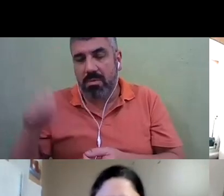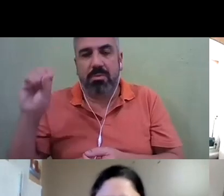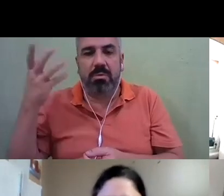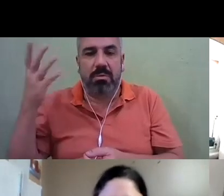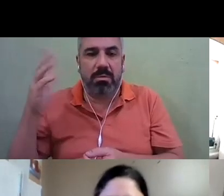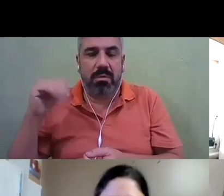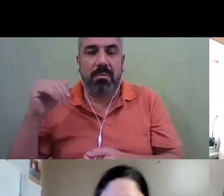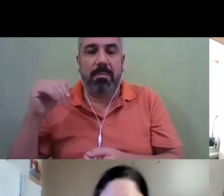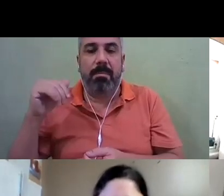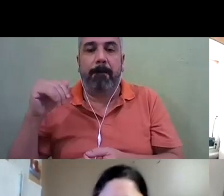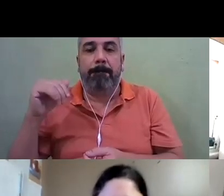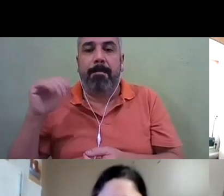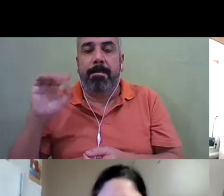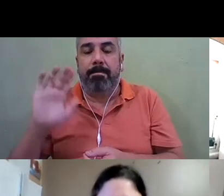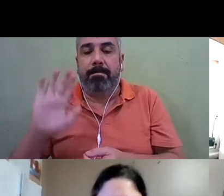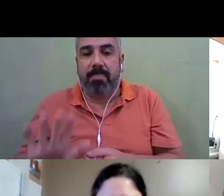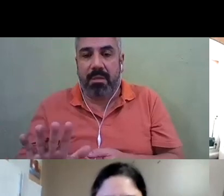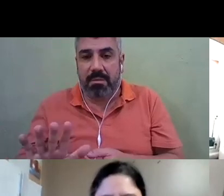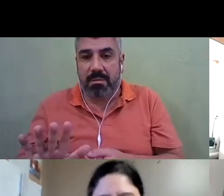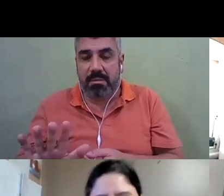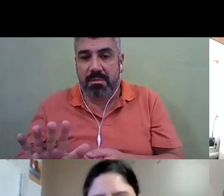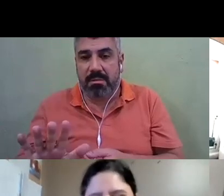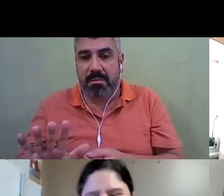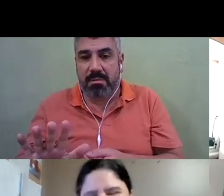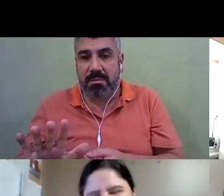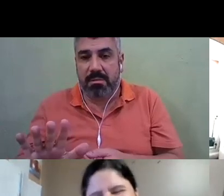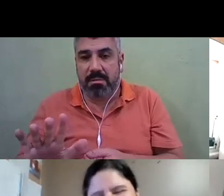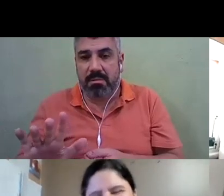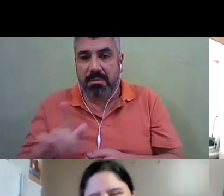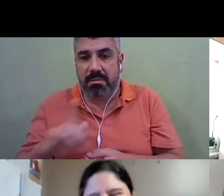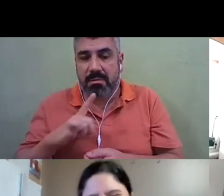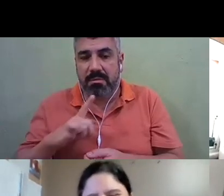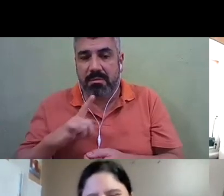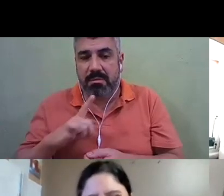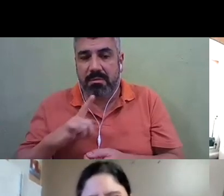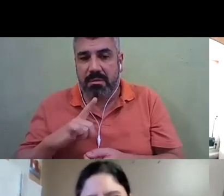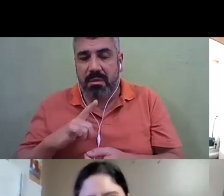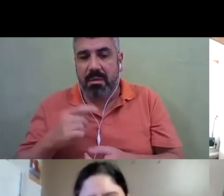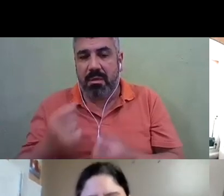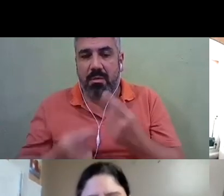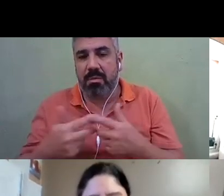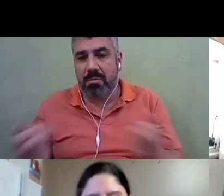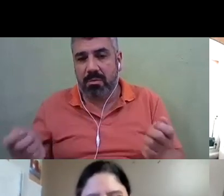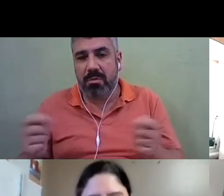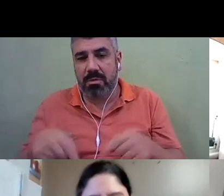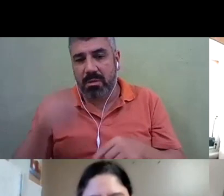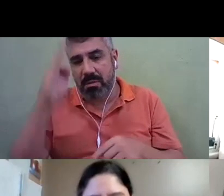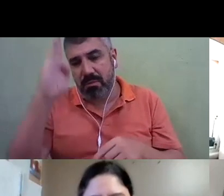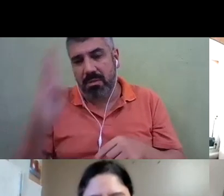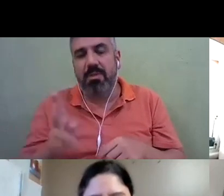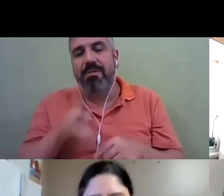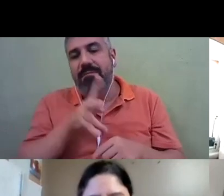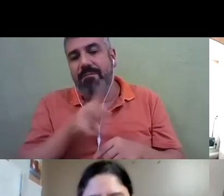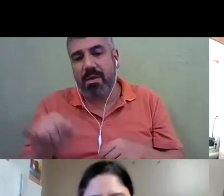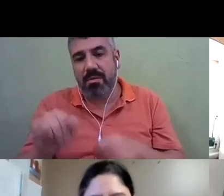think things will change in a much shorter time scale in Brazil before your children have to grow up.